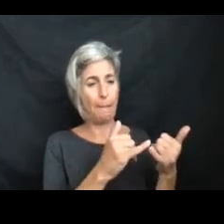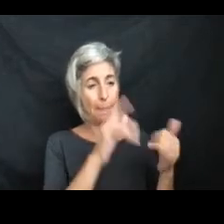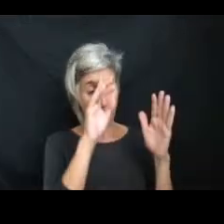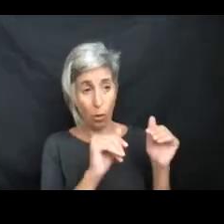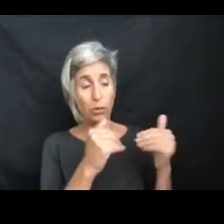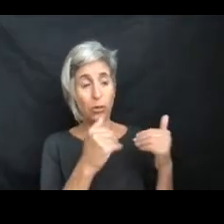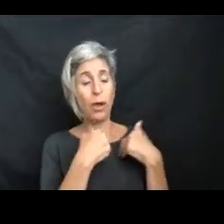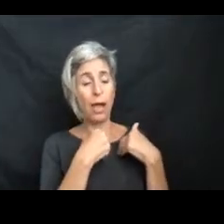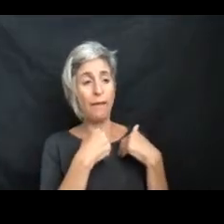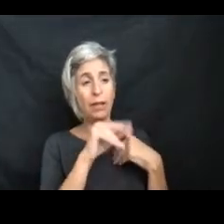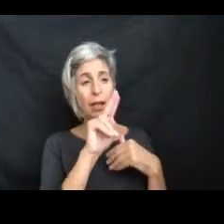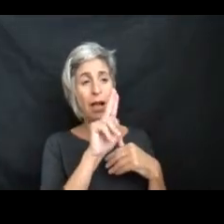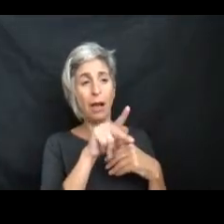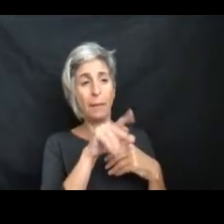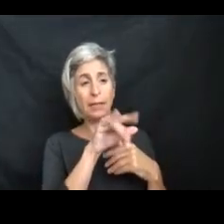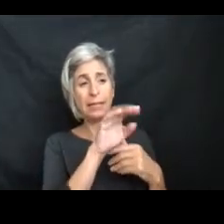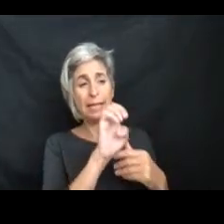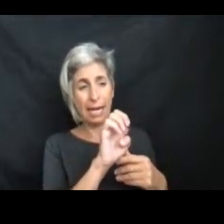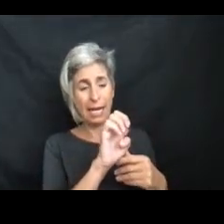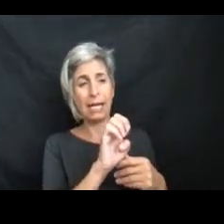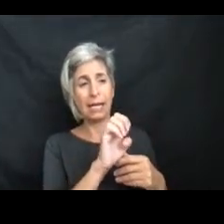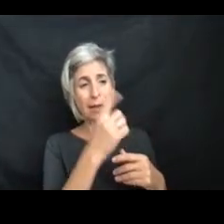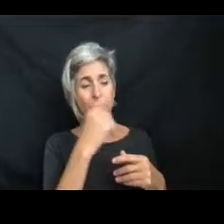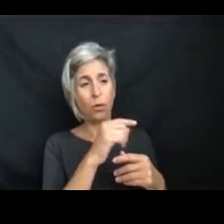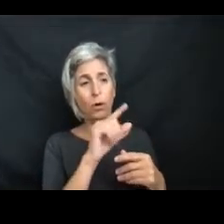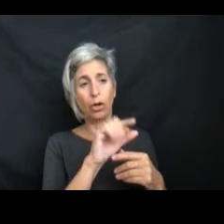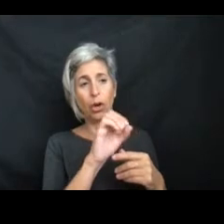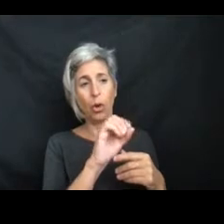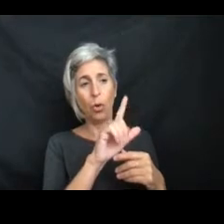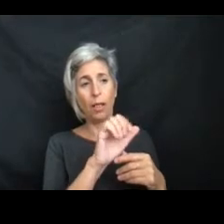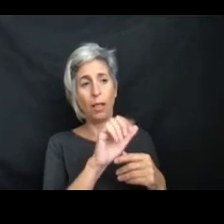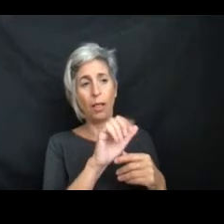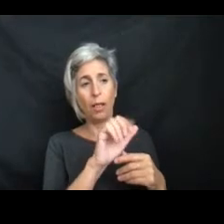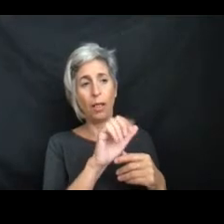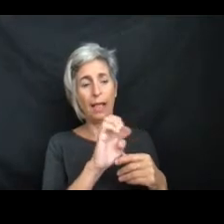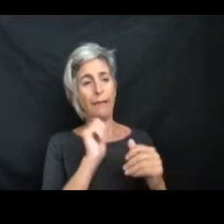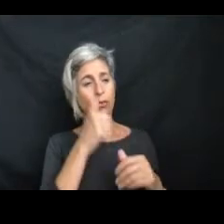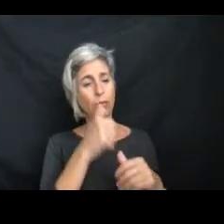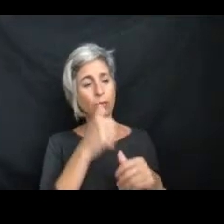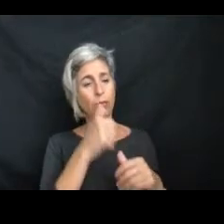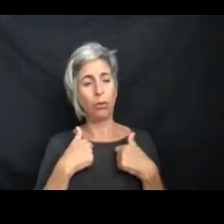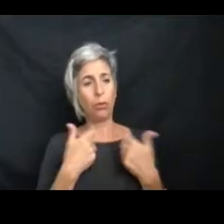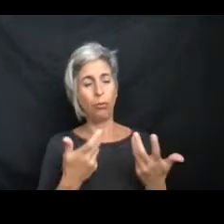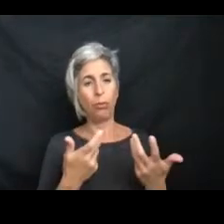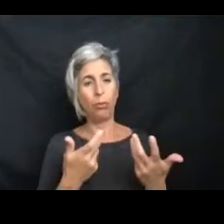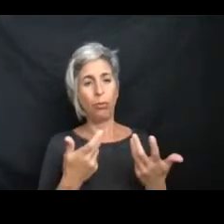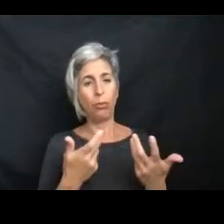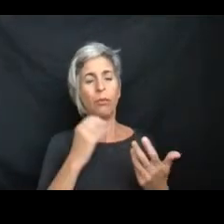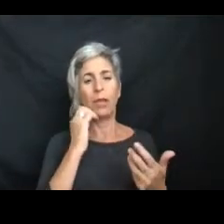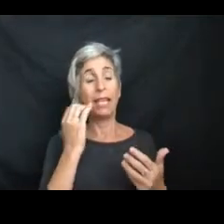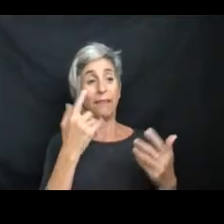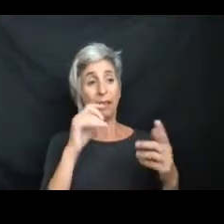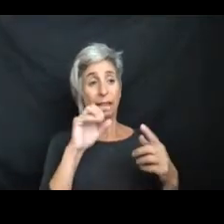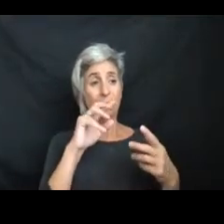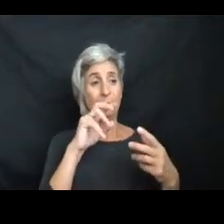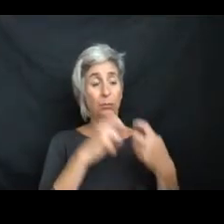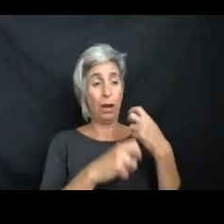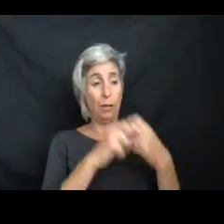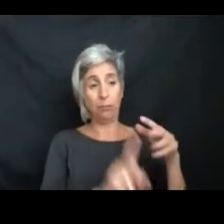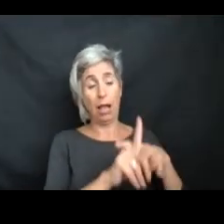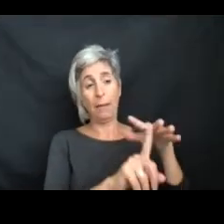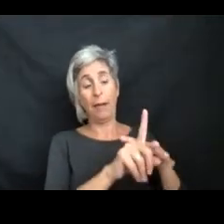it updated for our go live tomorrow. If you were to run into this issue, what